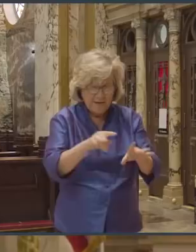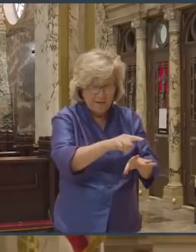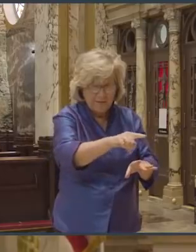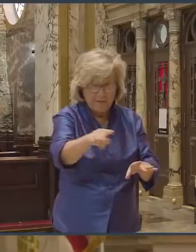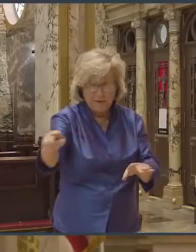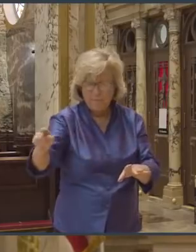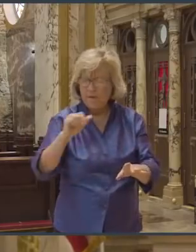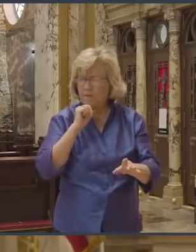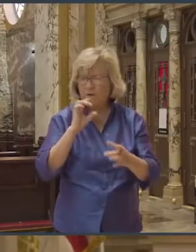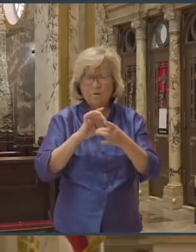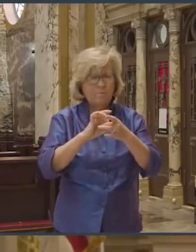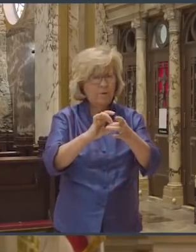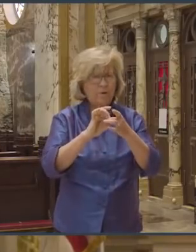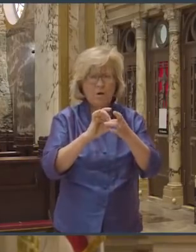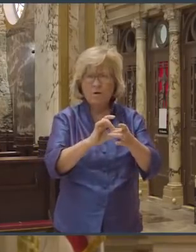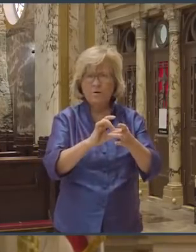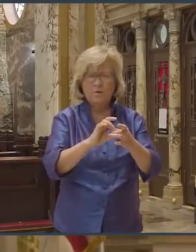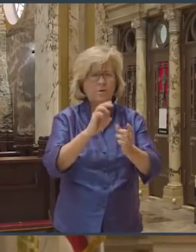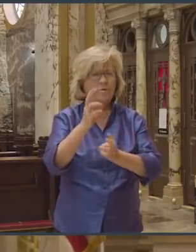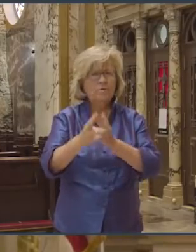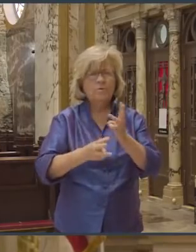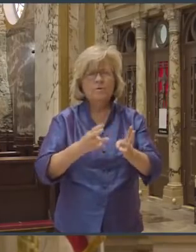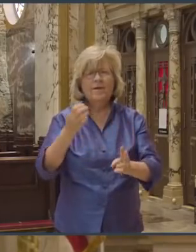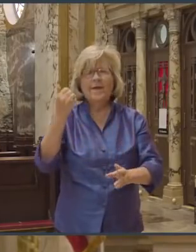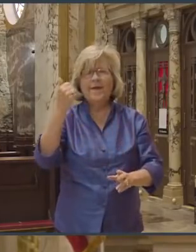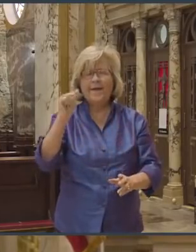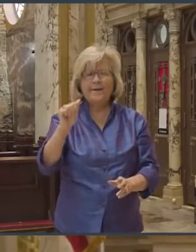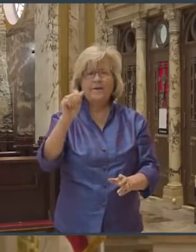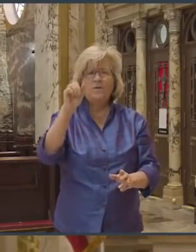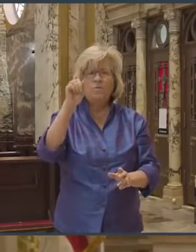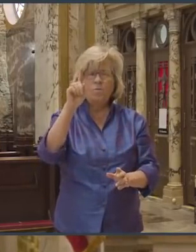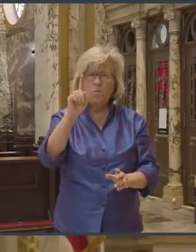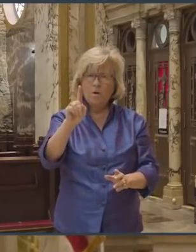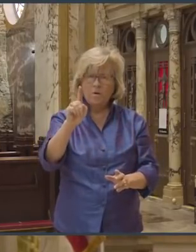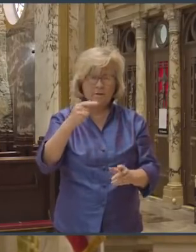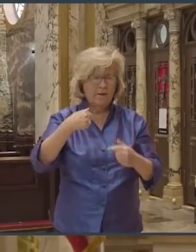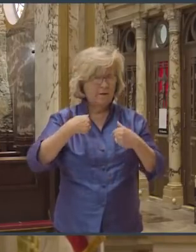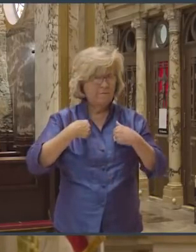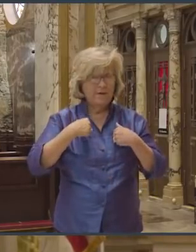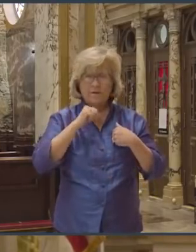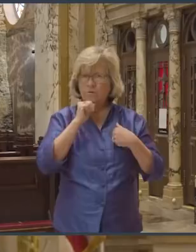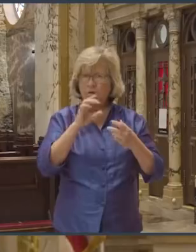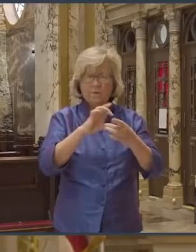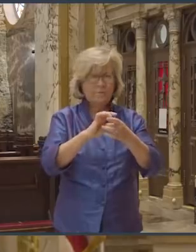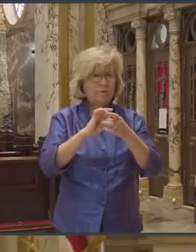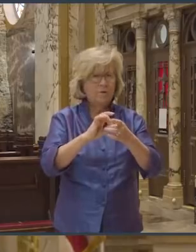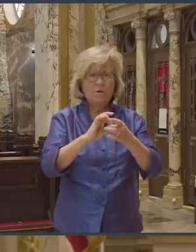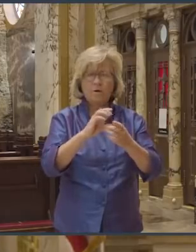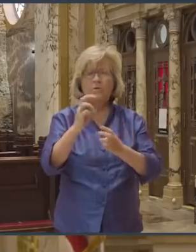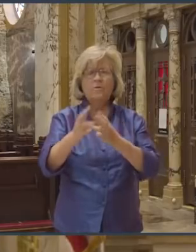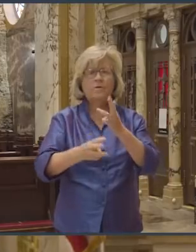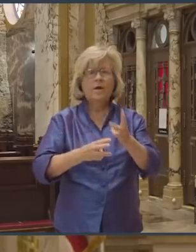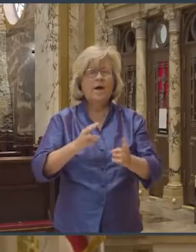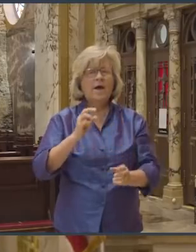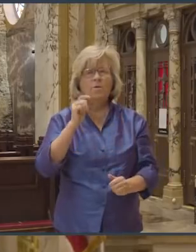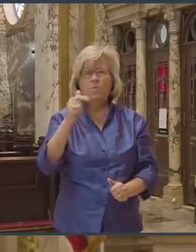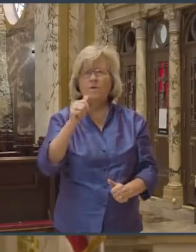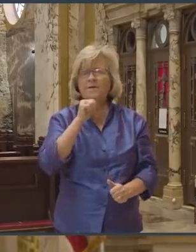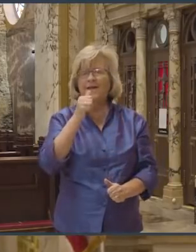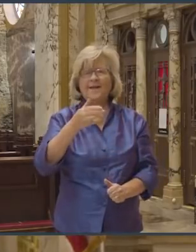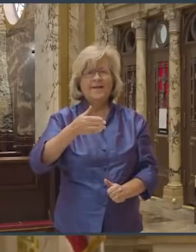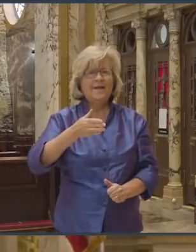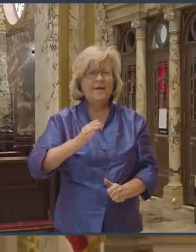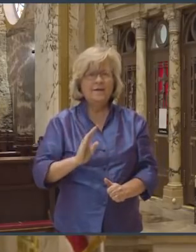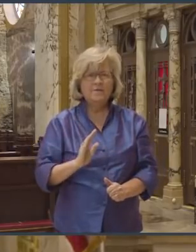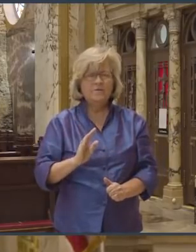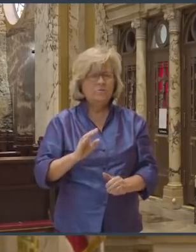not belong to the world any more than I belong to the world. I do not ask that you take them